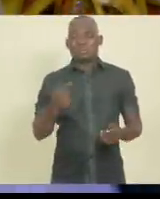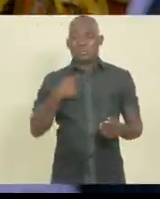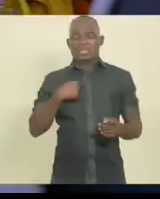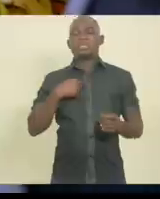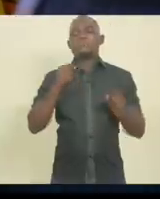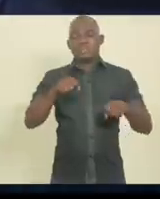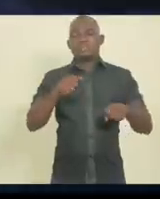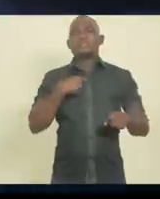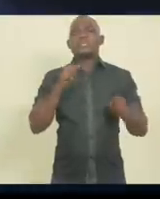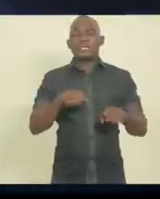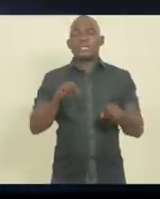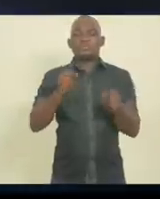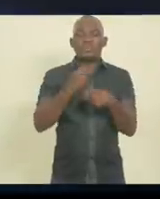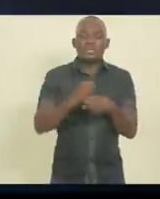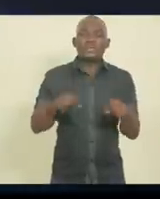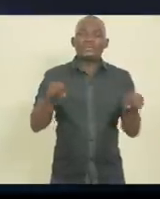it from me